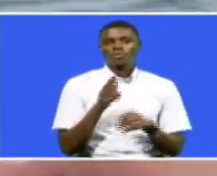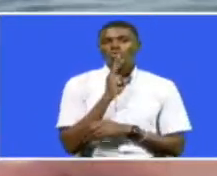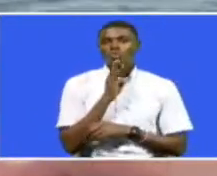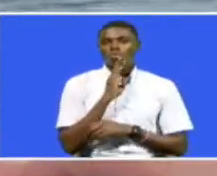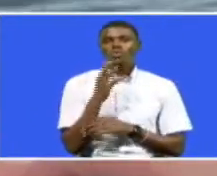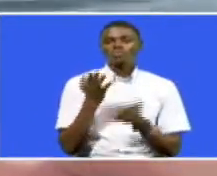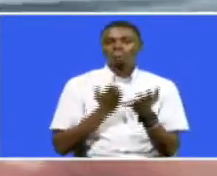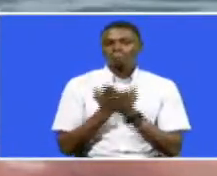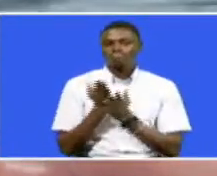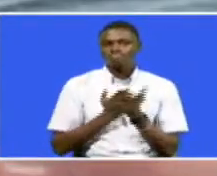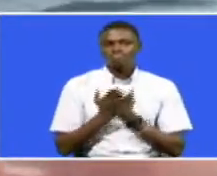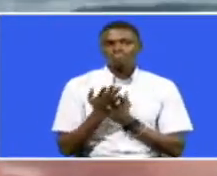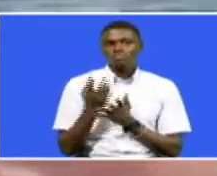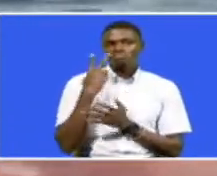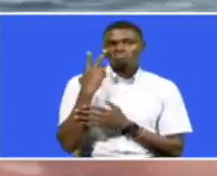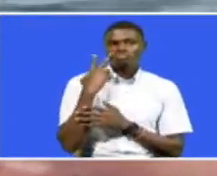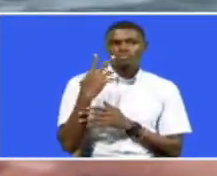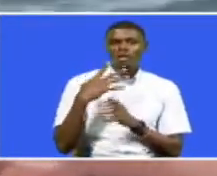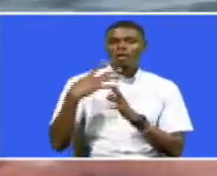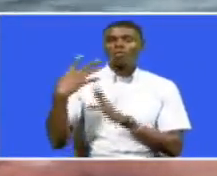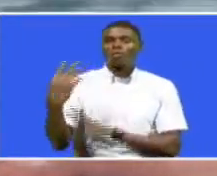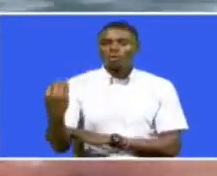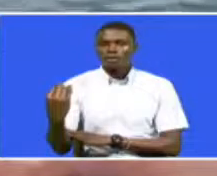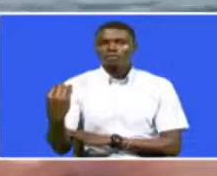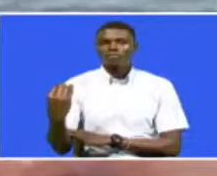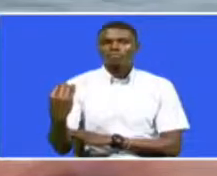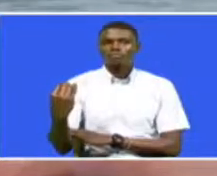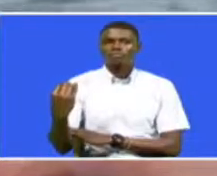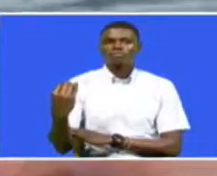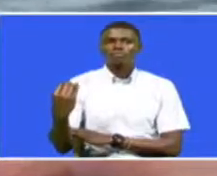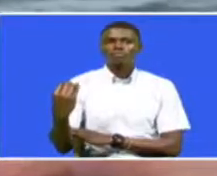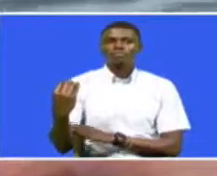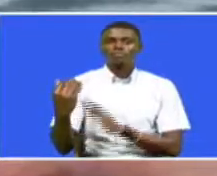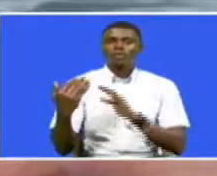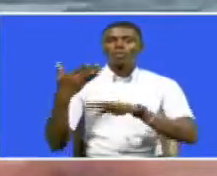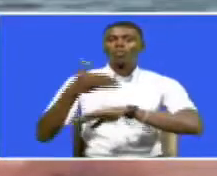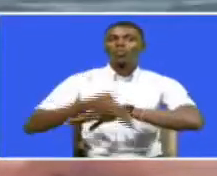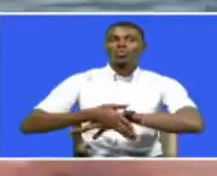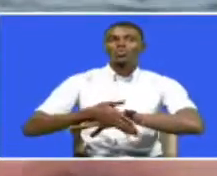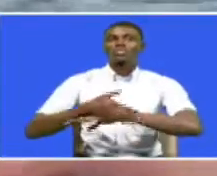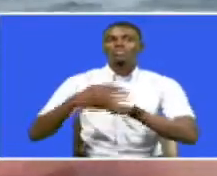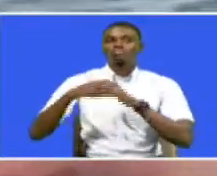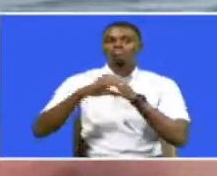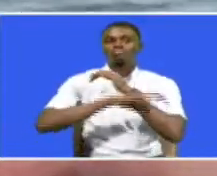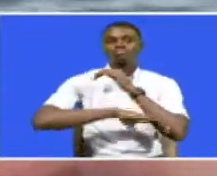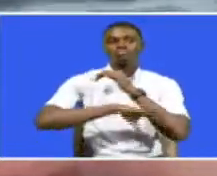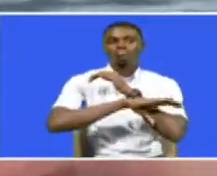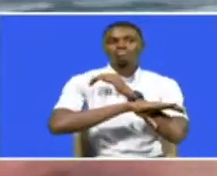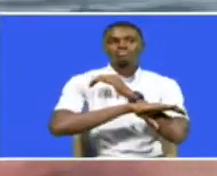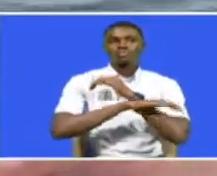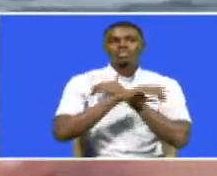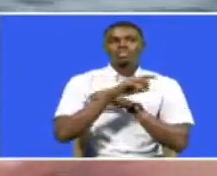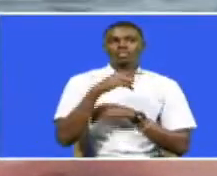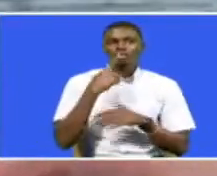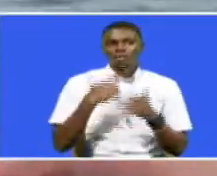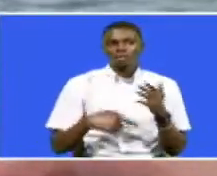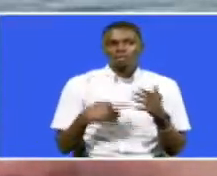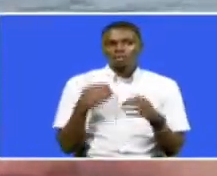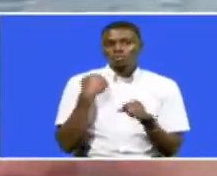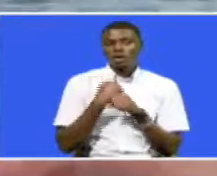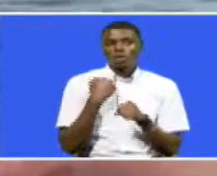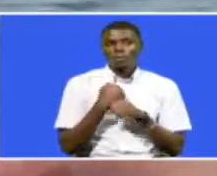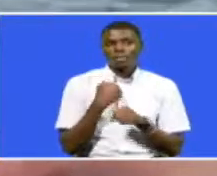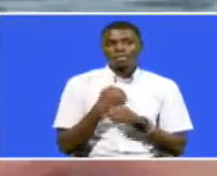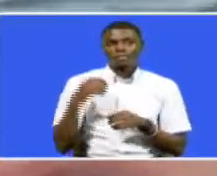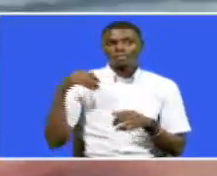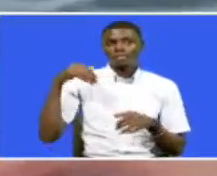bus service, we're not looking at going cross country. It's more, if we say we are